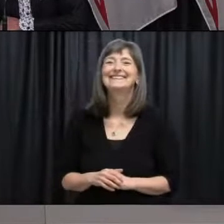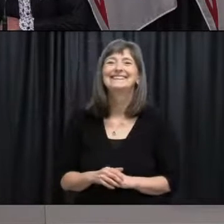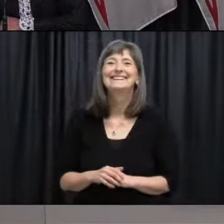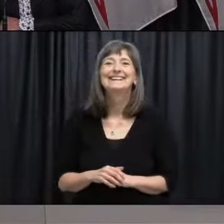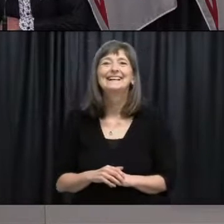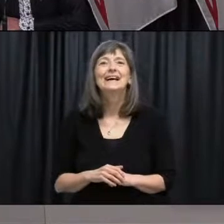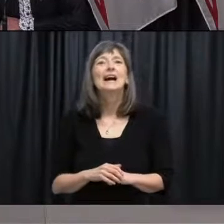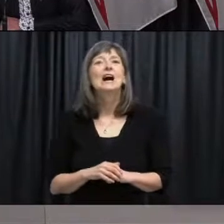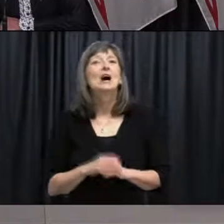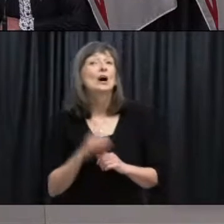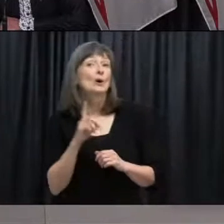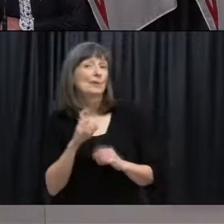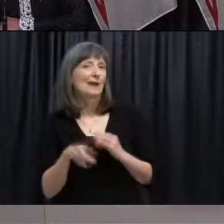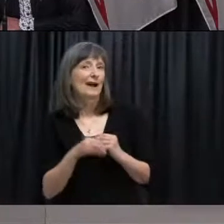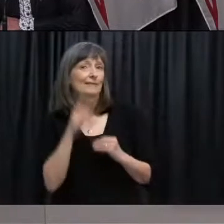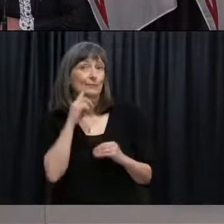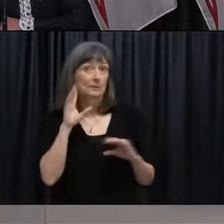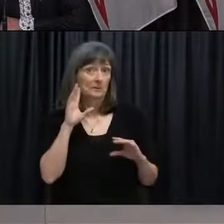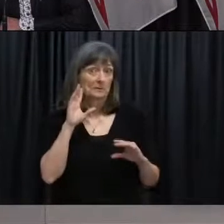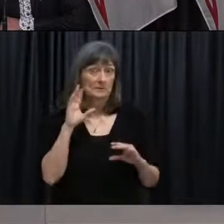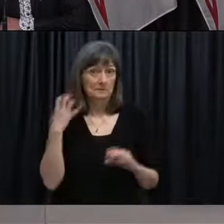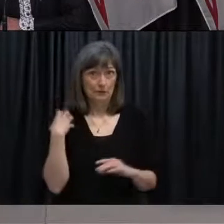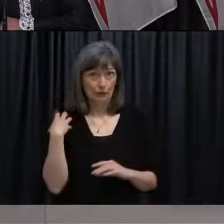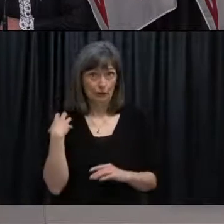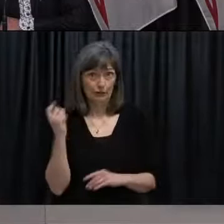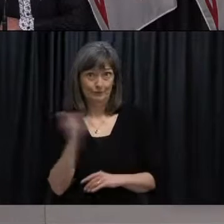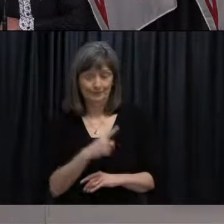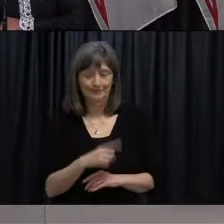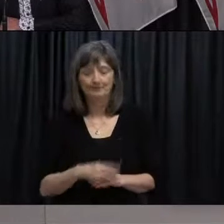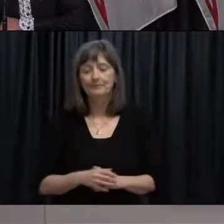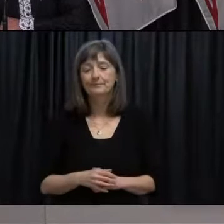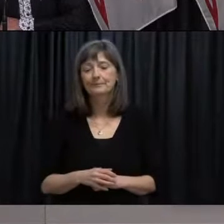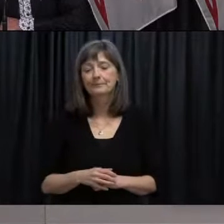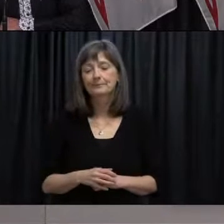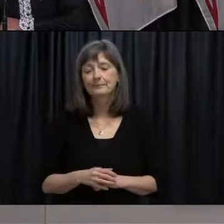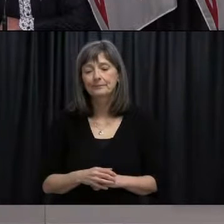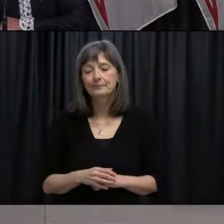Actually, I do have one last question for the Minister. That is, can you